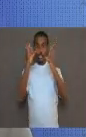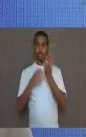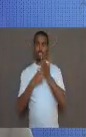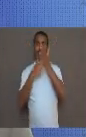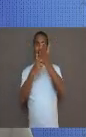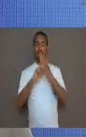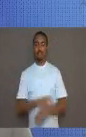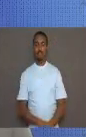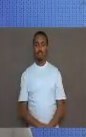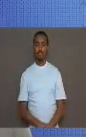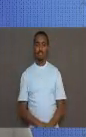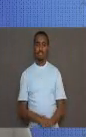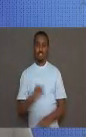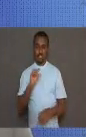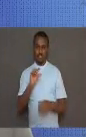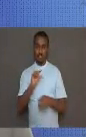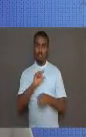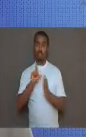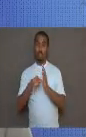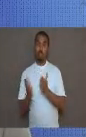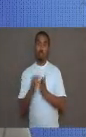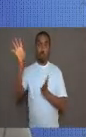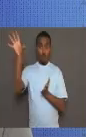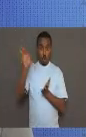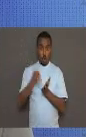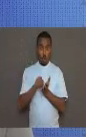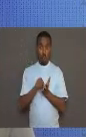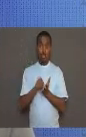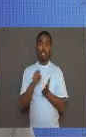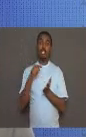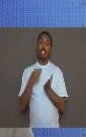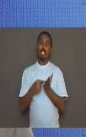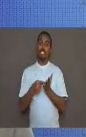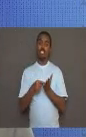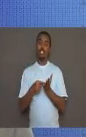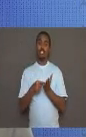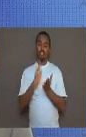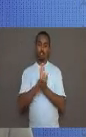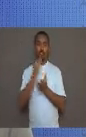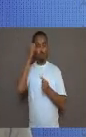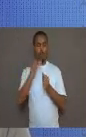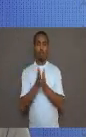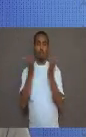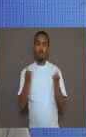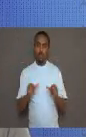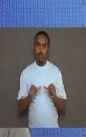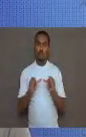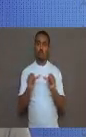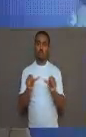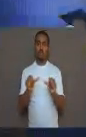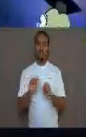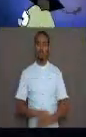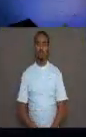Please take a moment to copy this chart into your own notes. Go ahead,